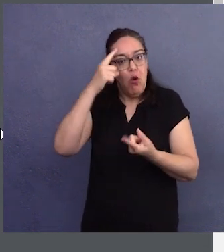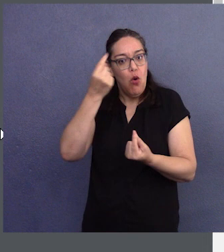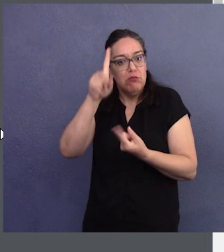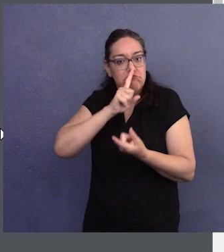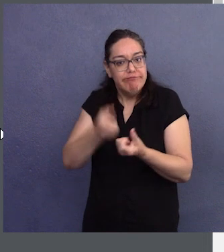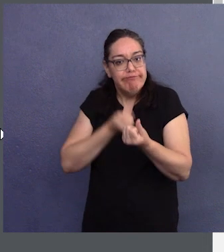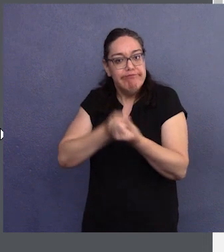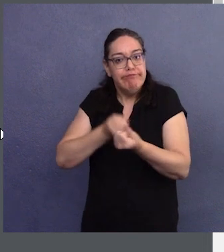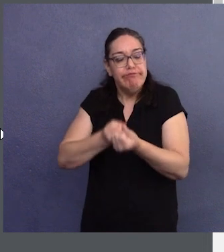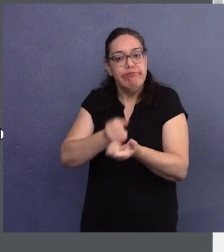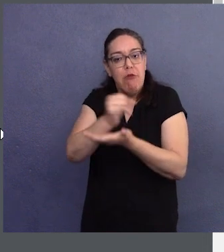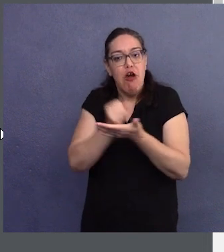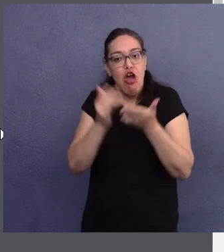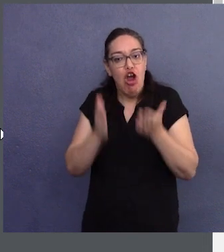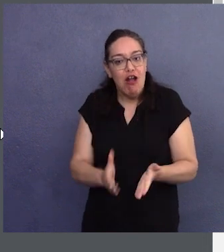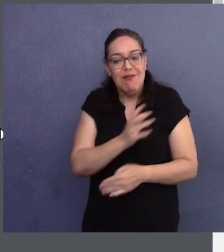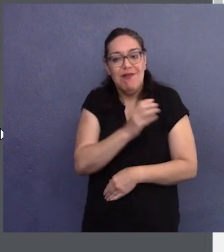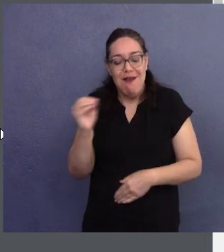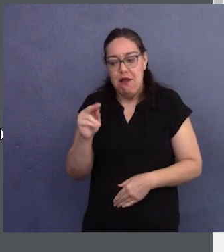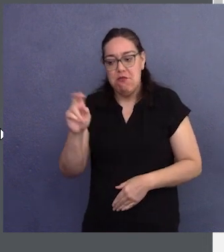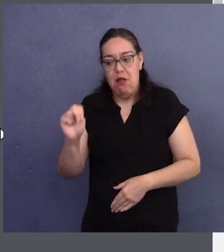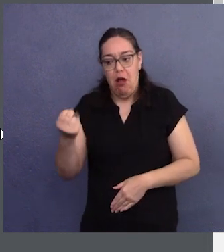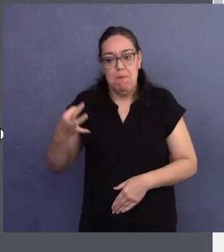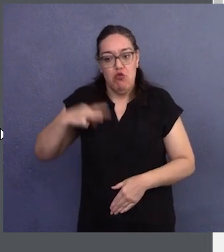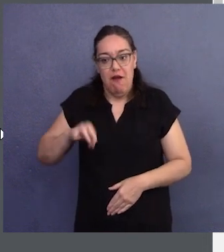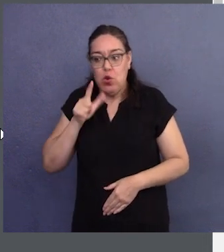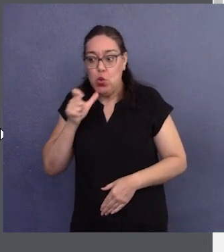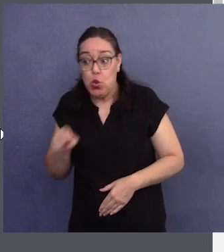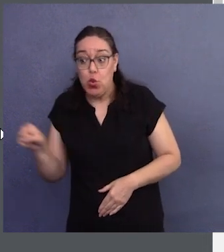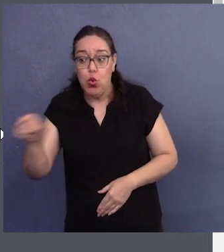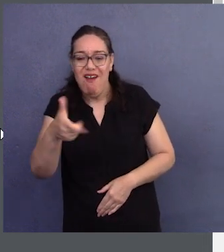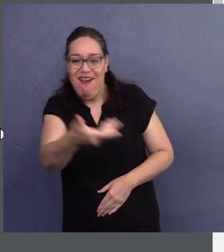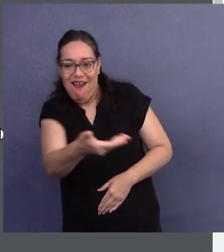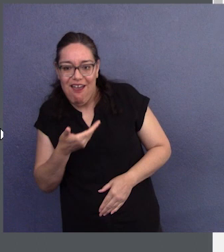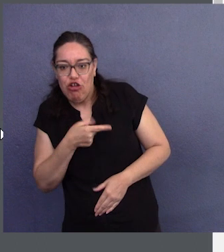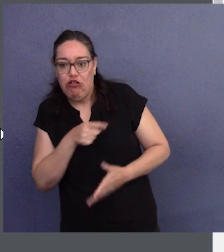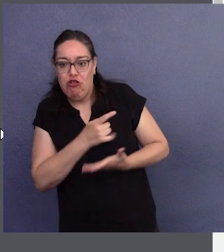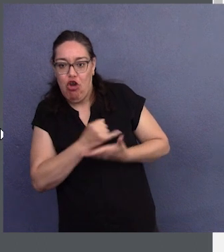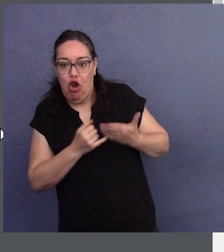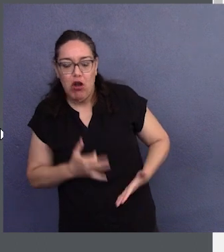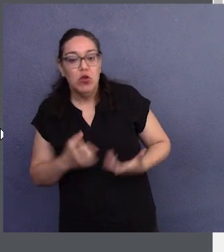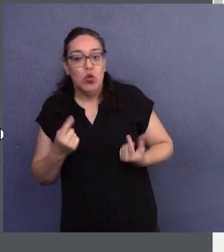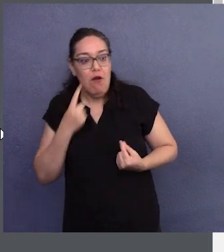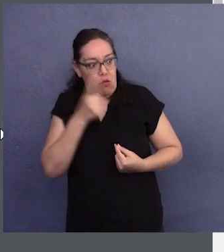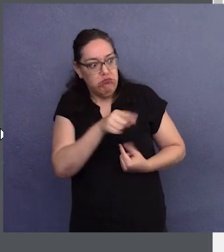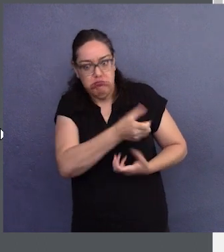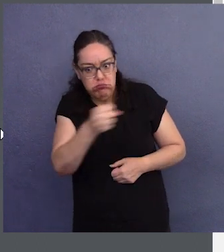artists and nonprofits who hire artists to really put them to